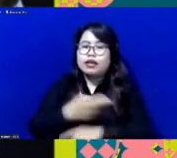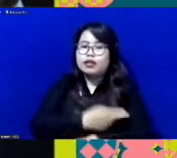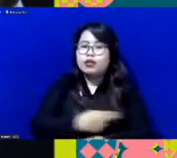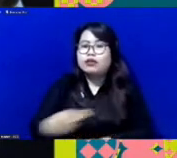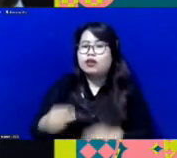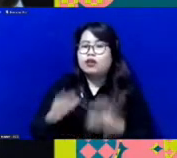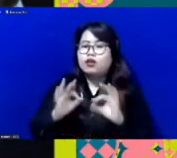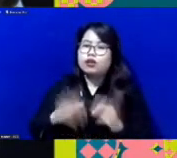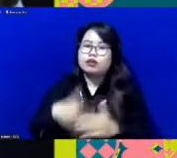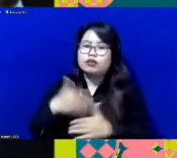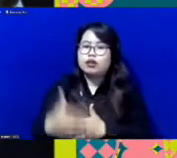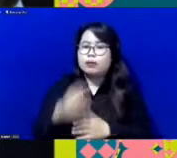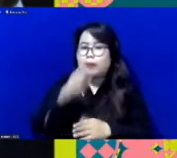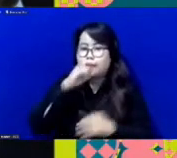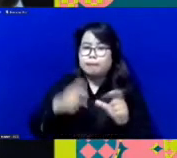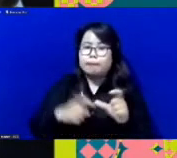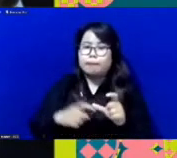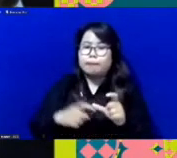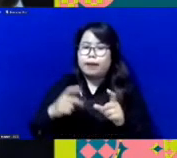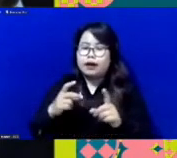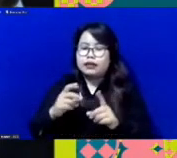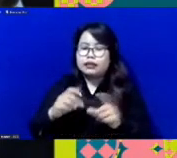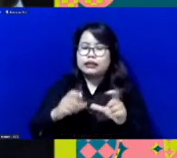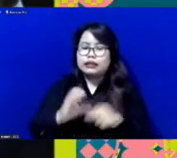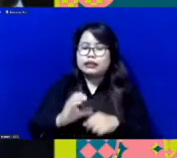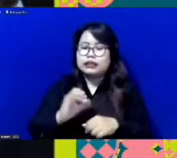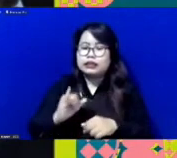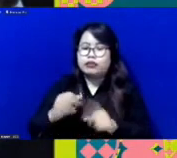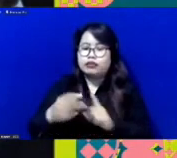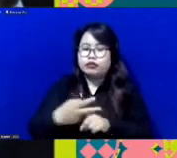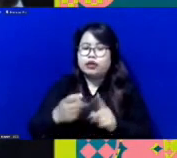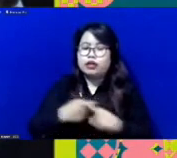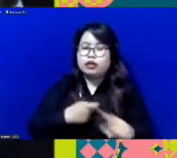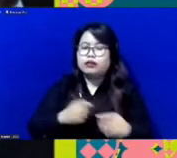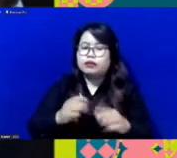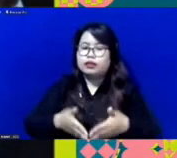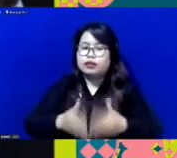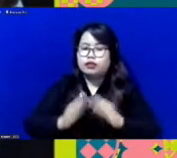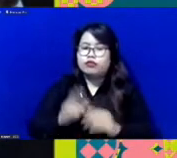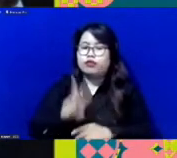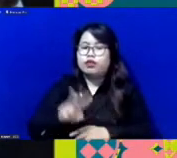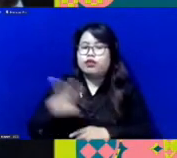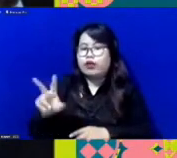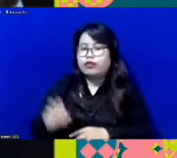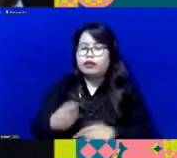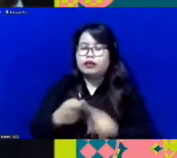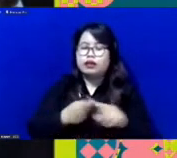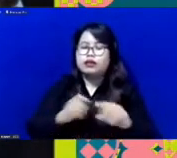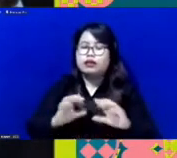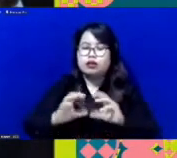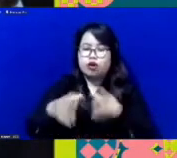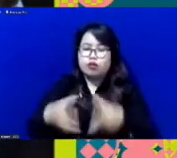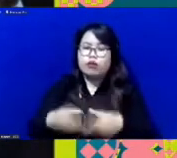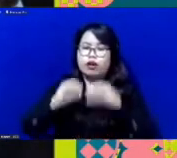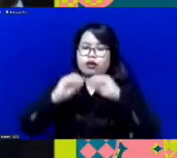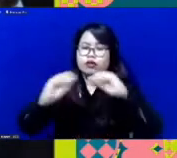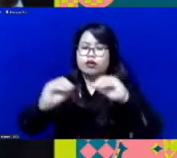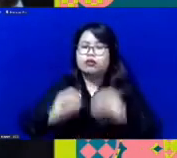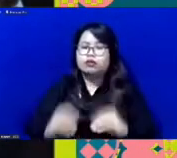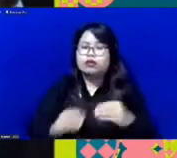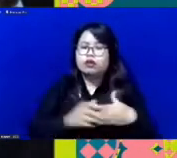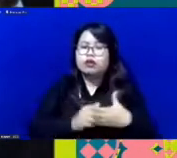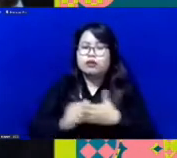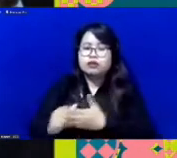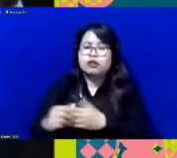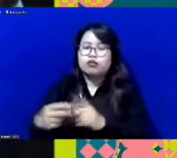the V20 Co-Founder, Executive Chairman of the Global Education and Leadership Foundation, India. And also Bapak